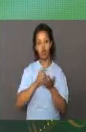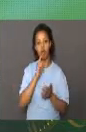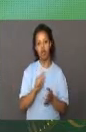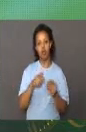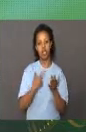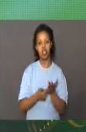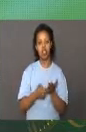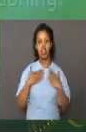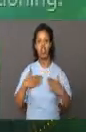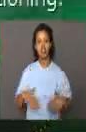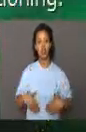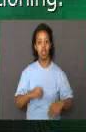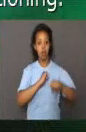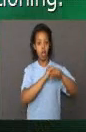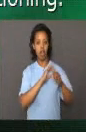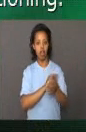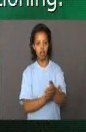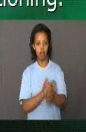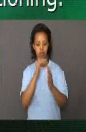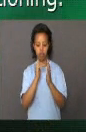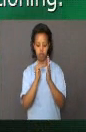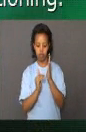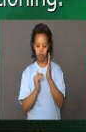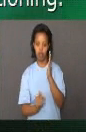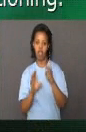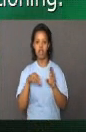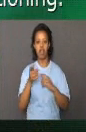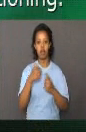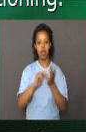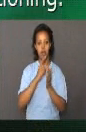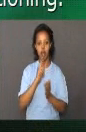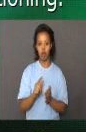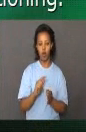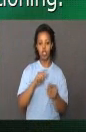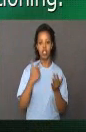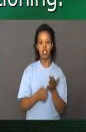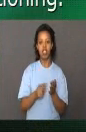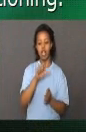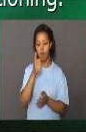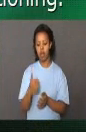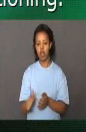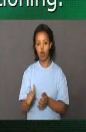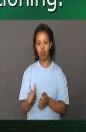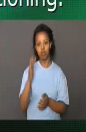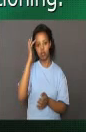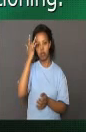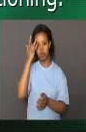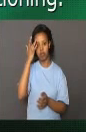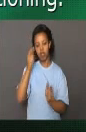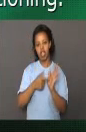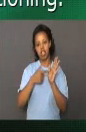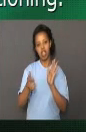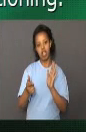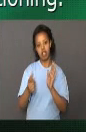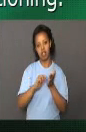immune functioning. The body becomes prone to any infection and can